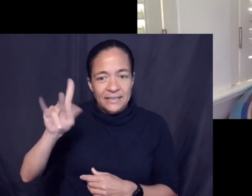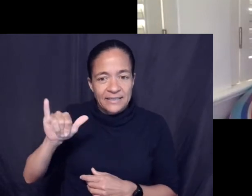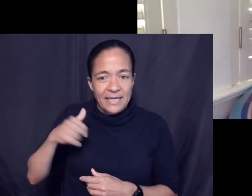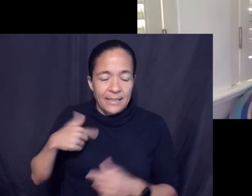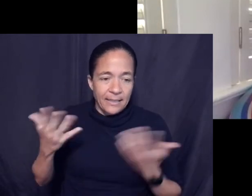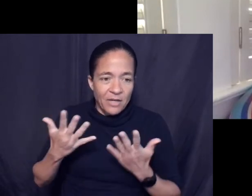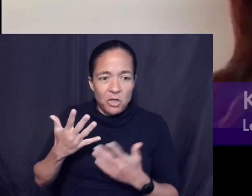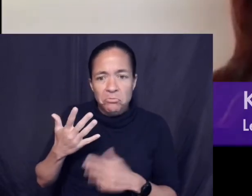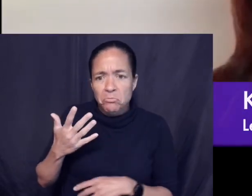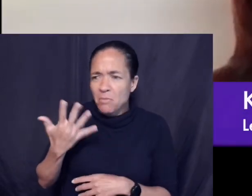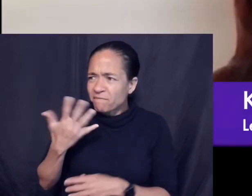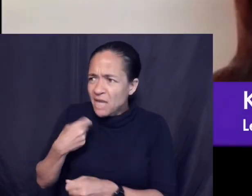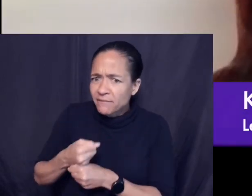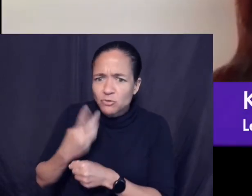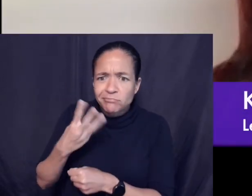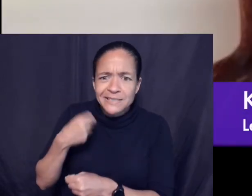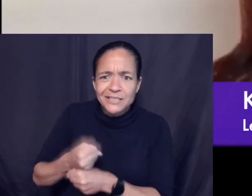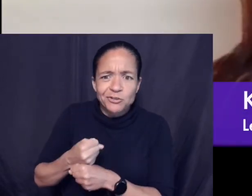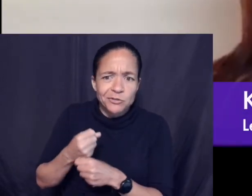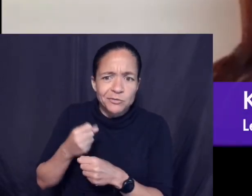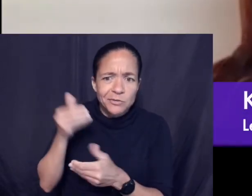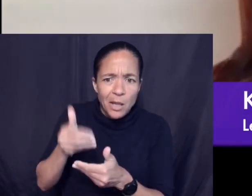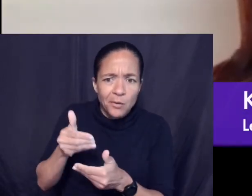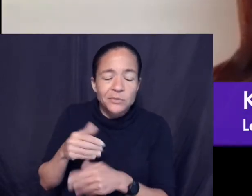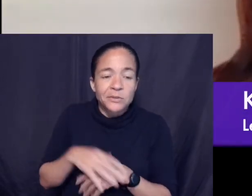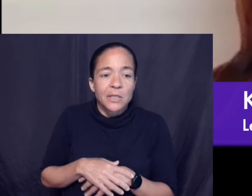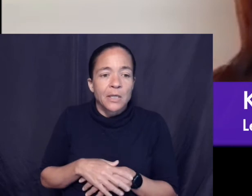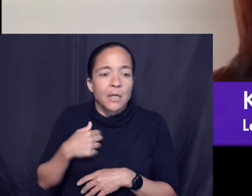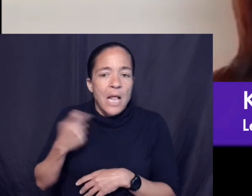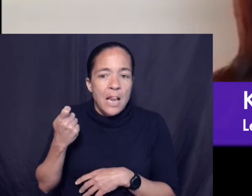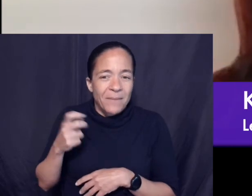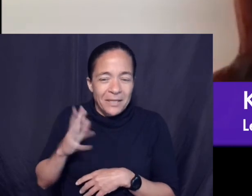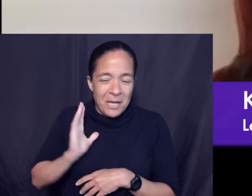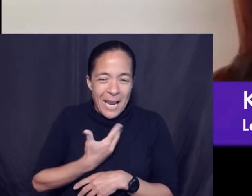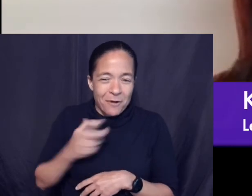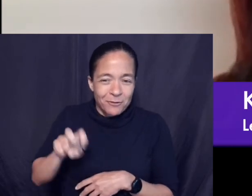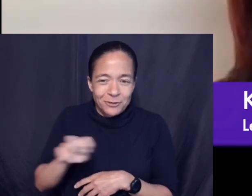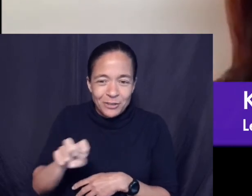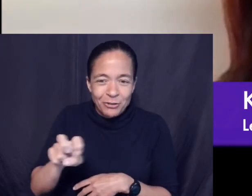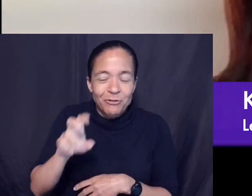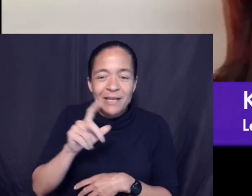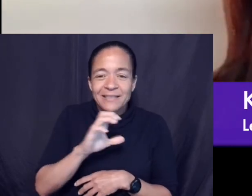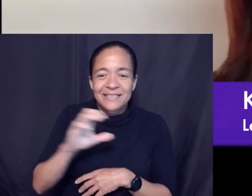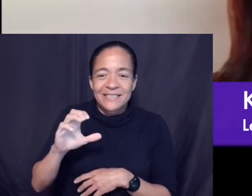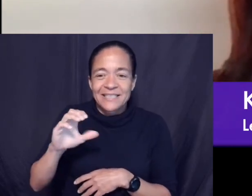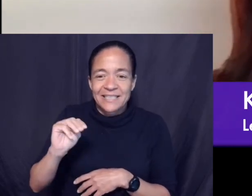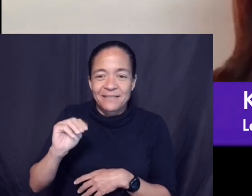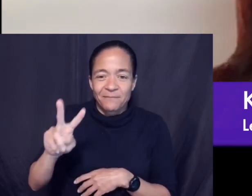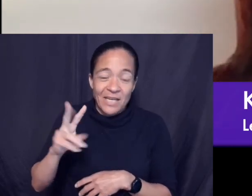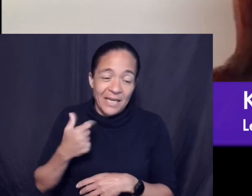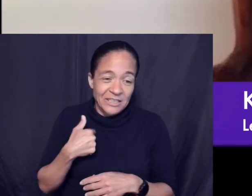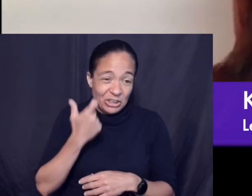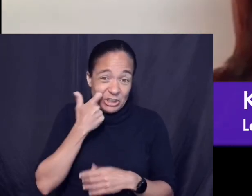for 5, almost 6 years now. And a little bit about our journey with congenital CMV. Our journey